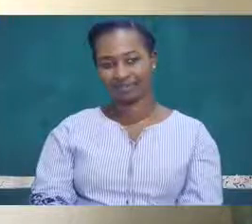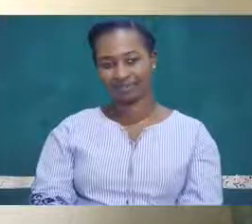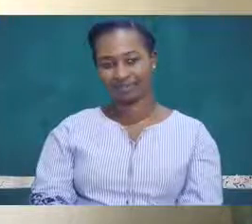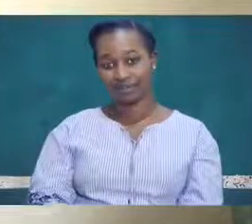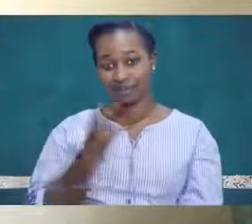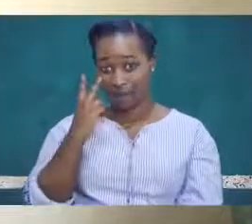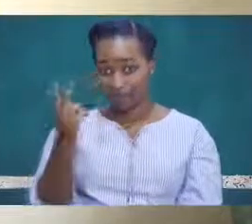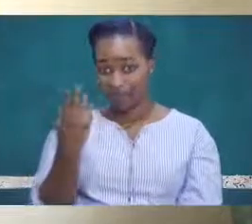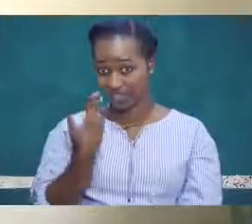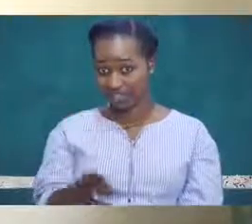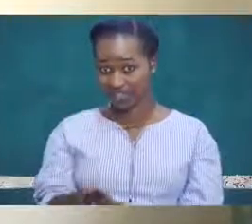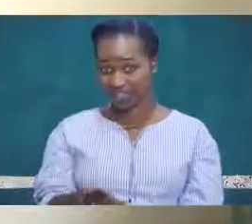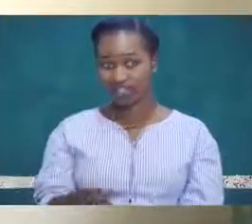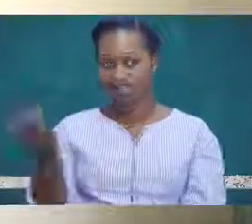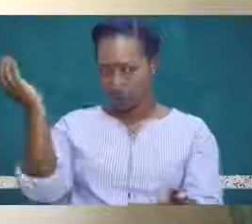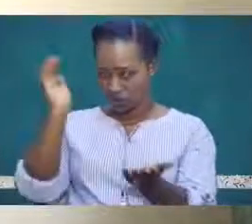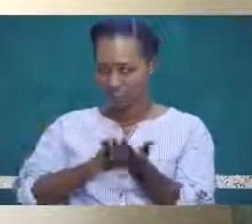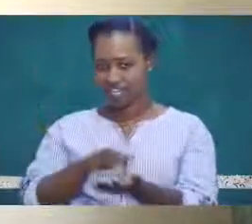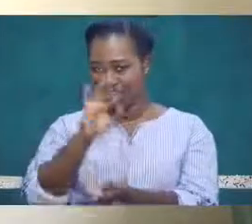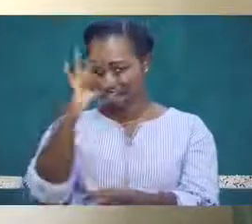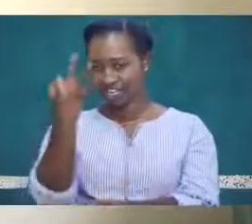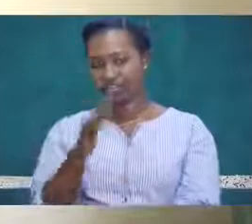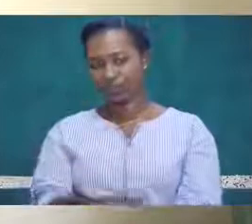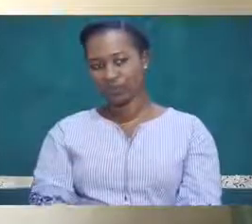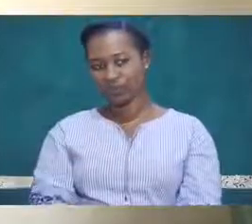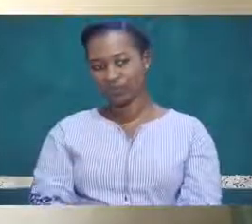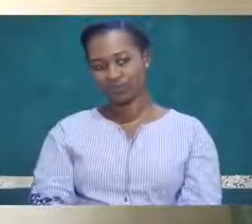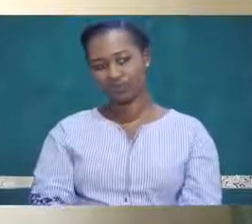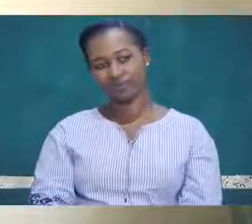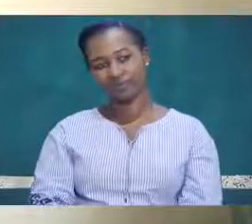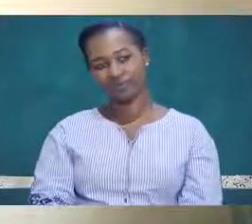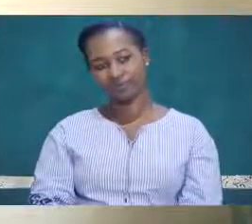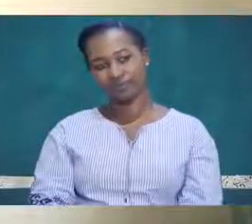Do you see that? Let me repeat with the third marble.